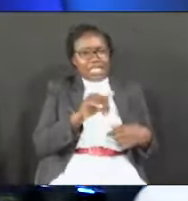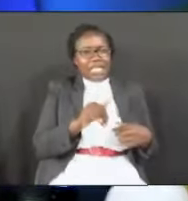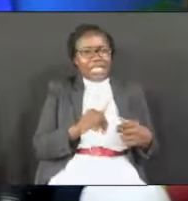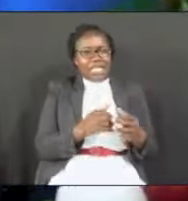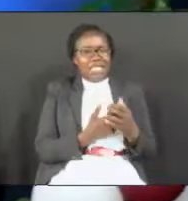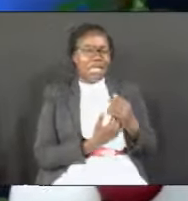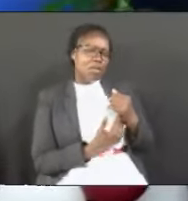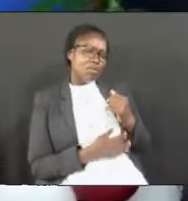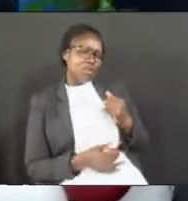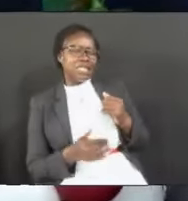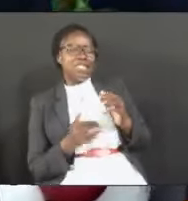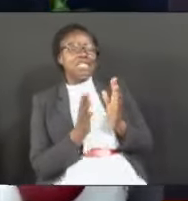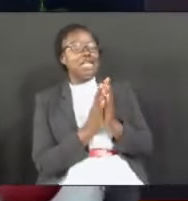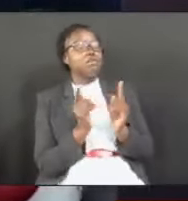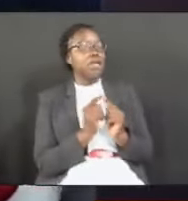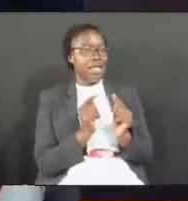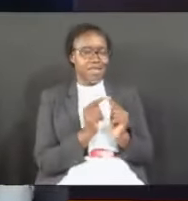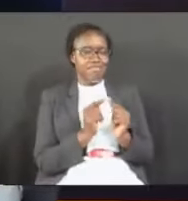in bitterness.